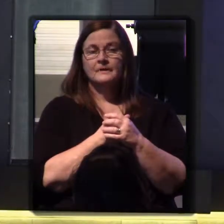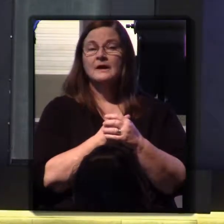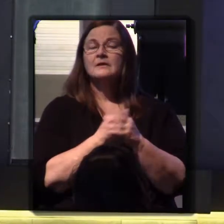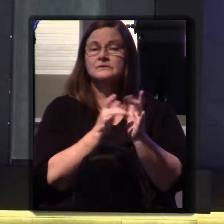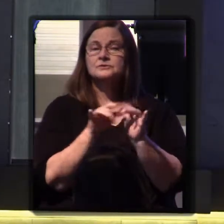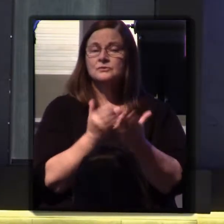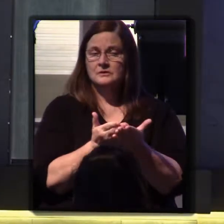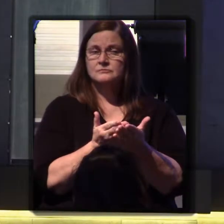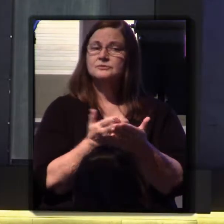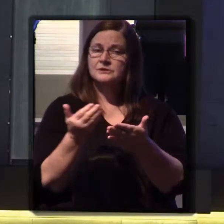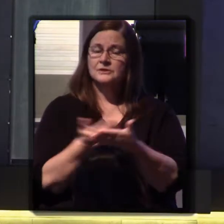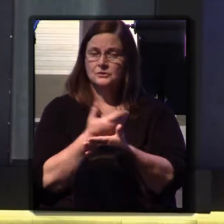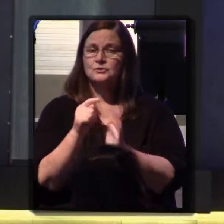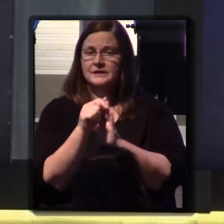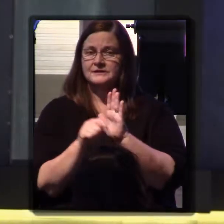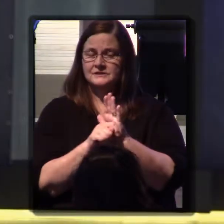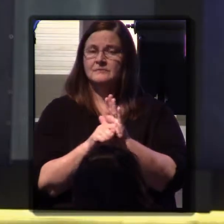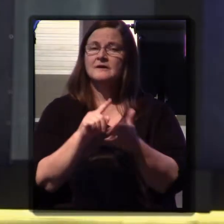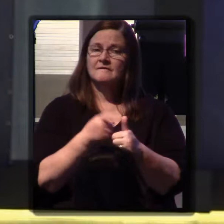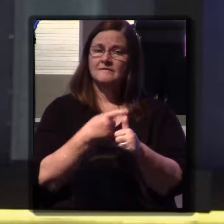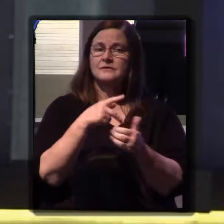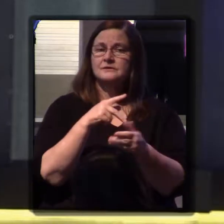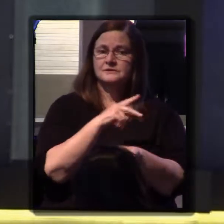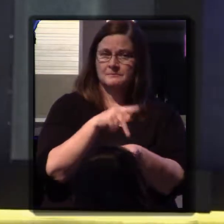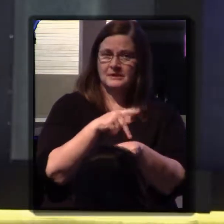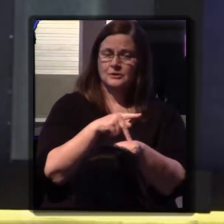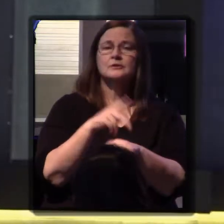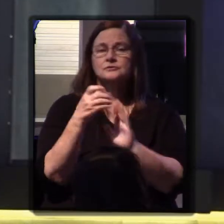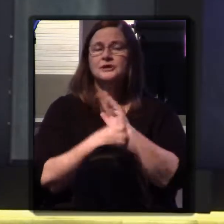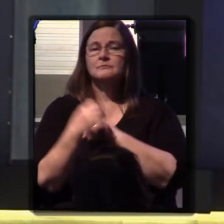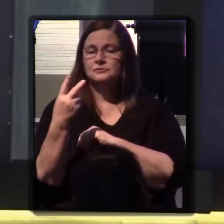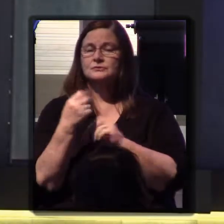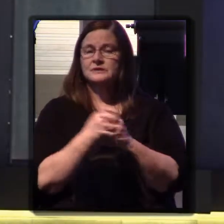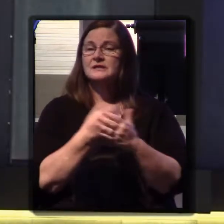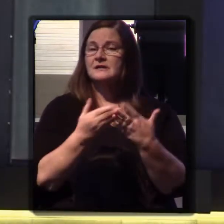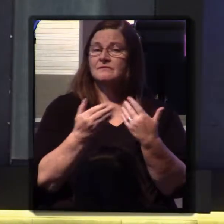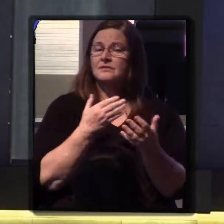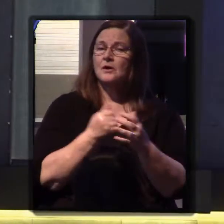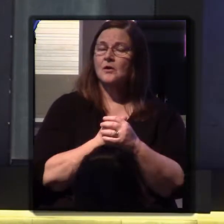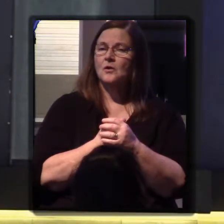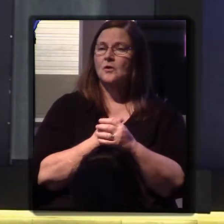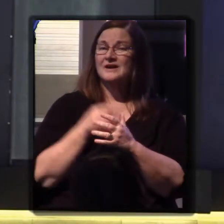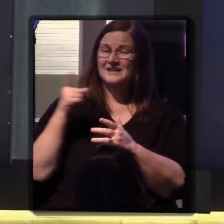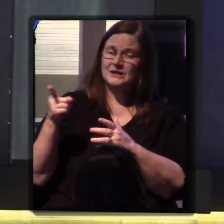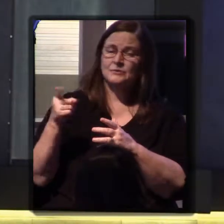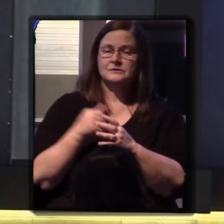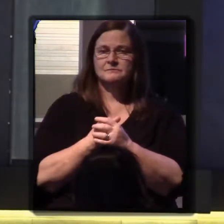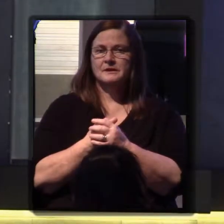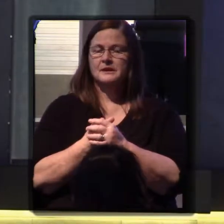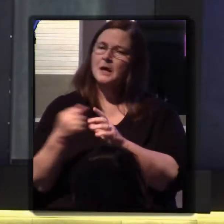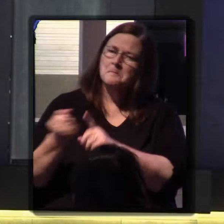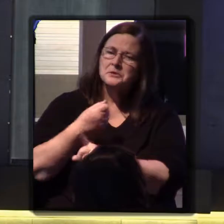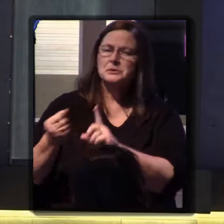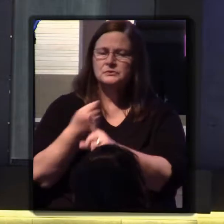open his mouth. And the scriptures tell us, the New Covenant scriptures in 1 Peter chapter 2, it tells us that even though